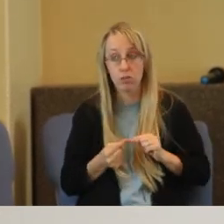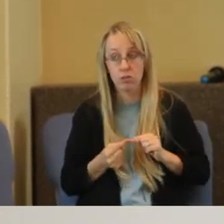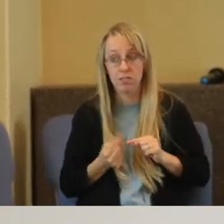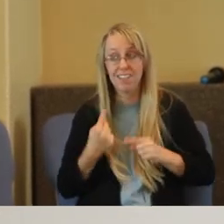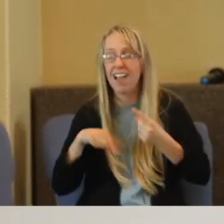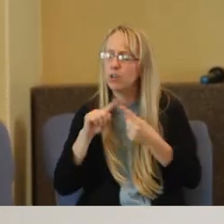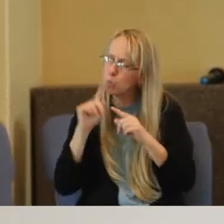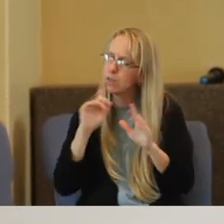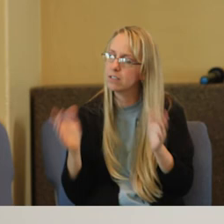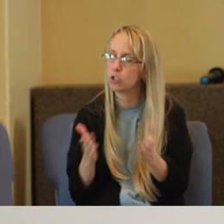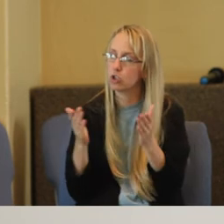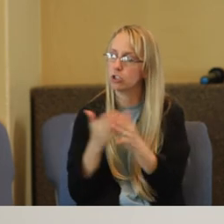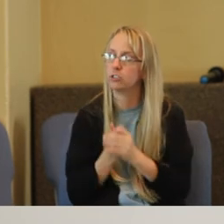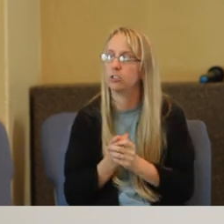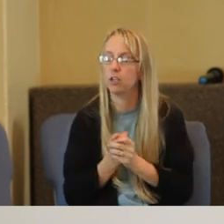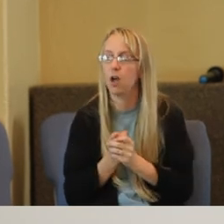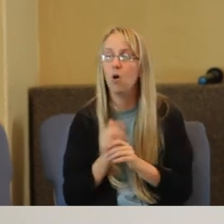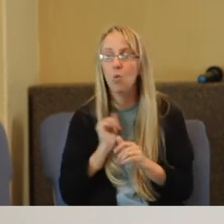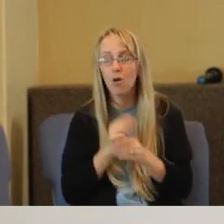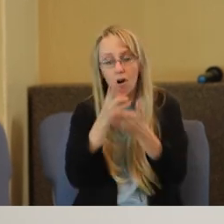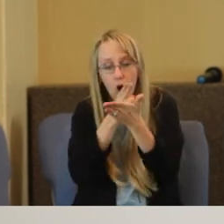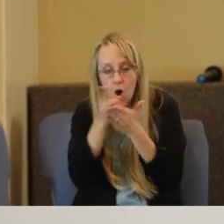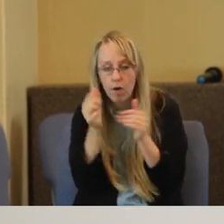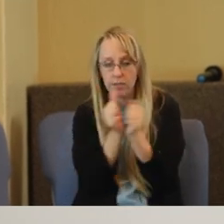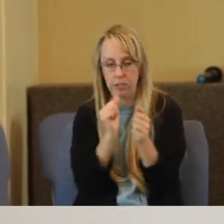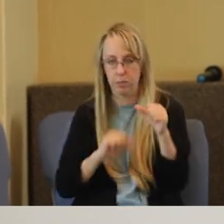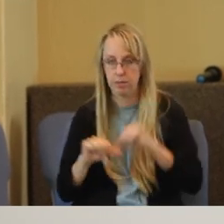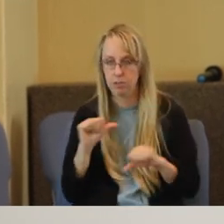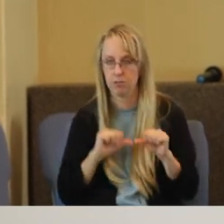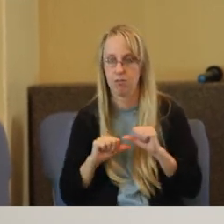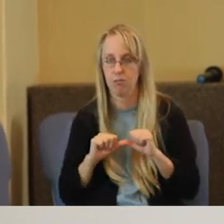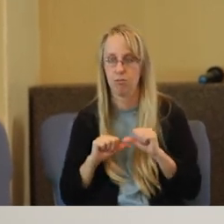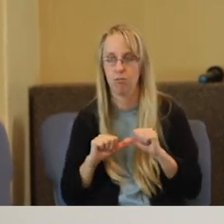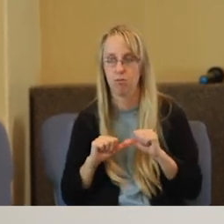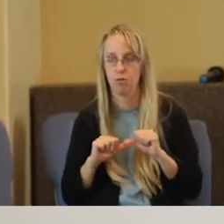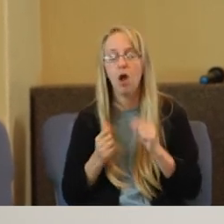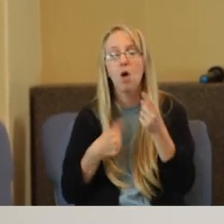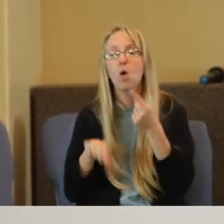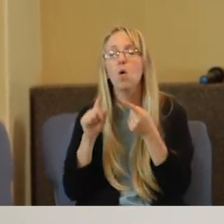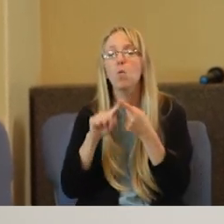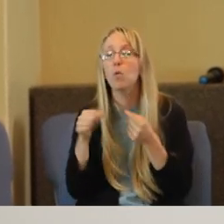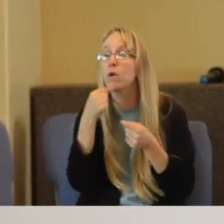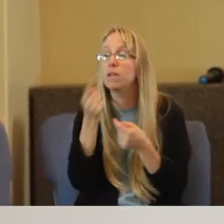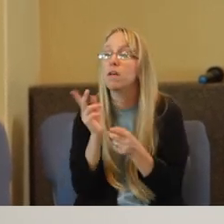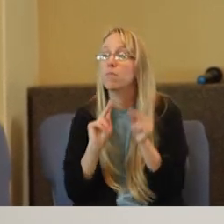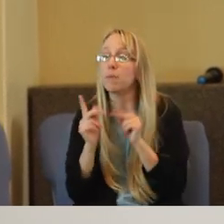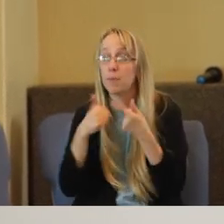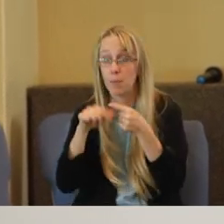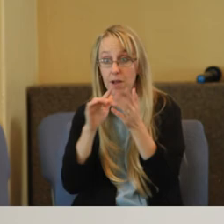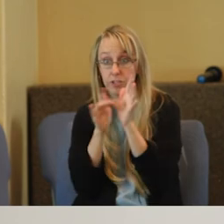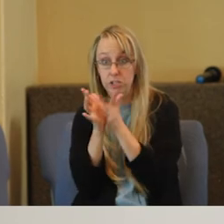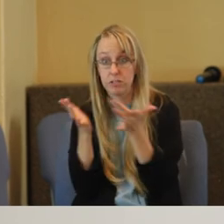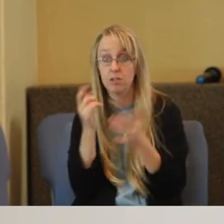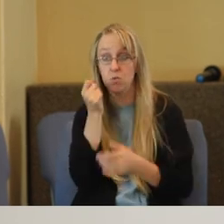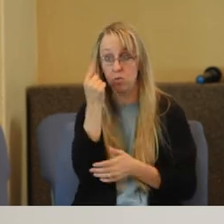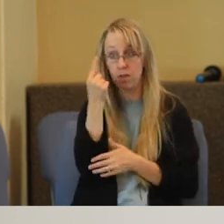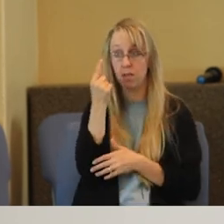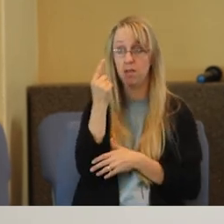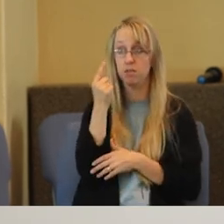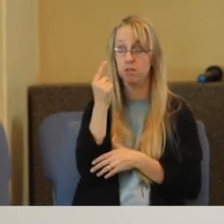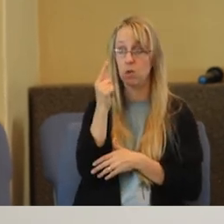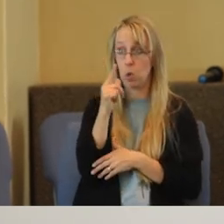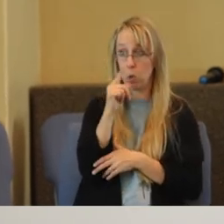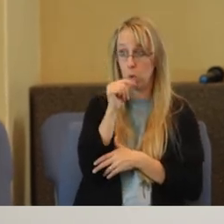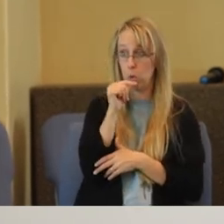it's encouraging. We're honest with each other. When we tell people about Jesus and they realize and understand who He really